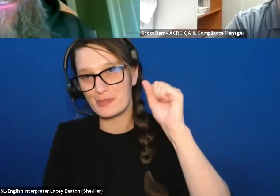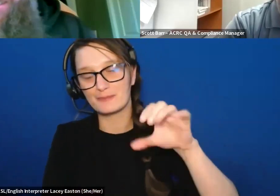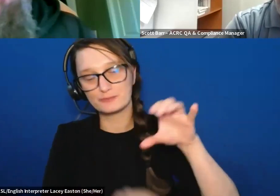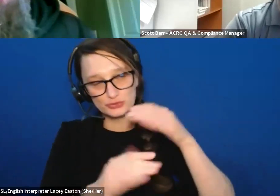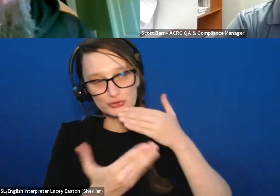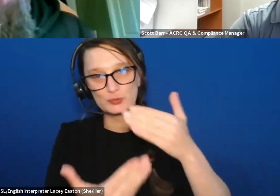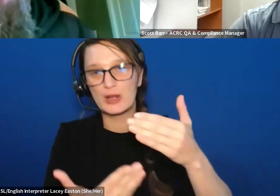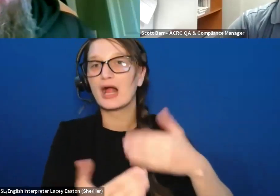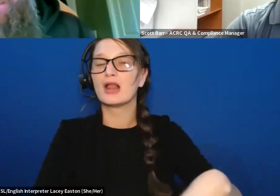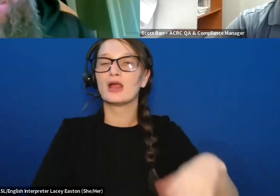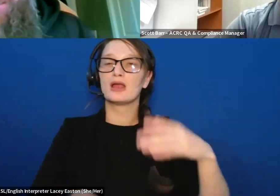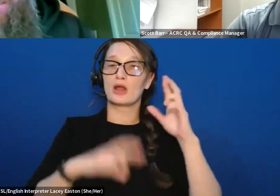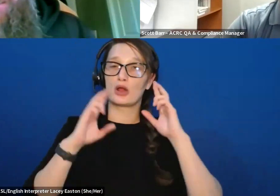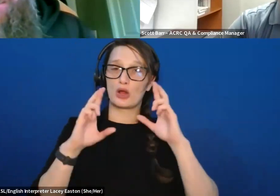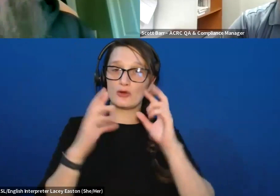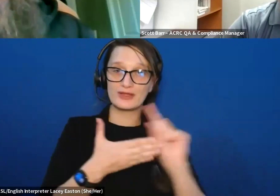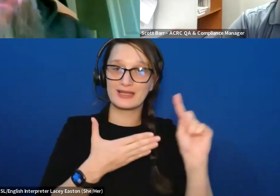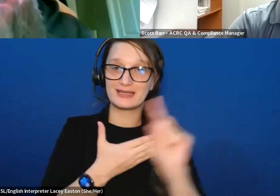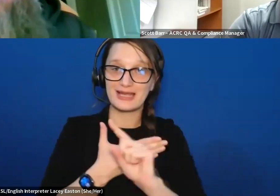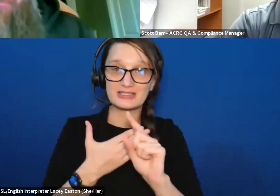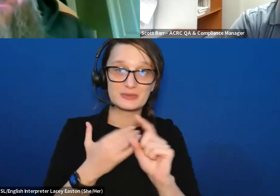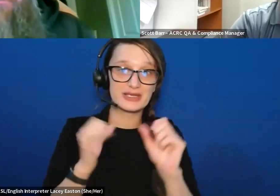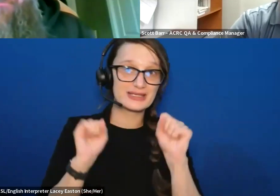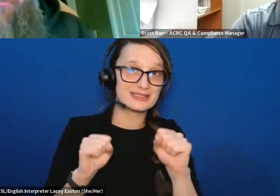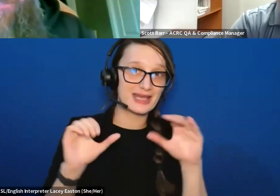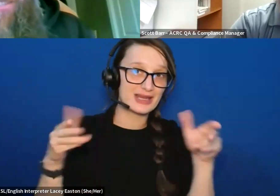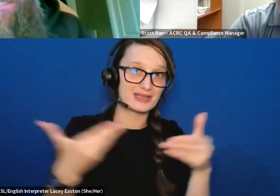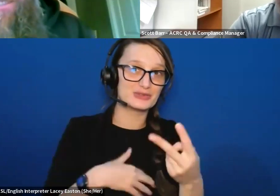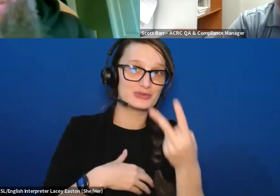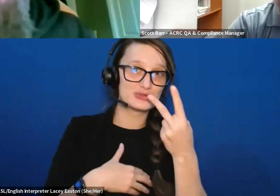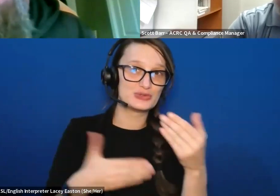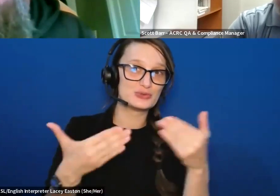to introduce two of our newer members of the team as well.